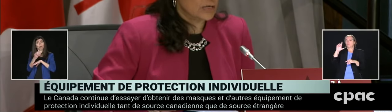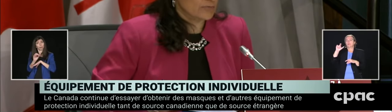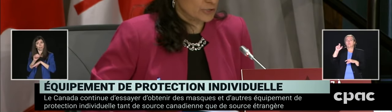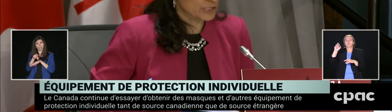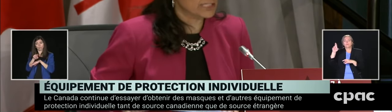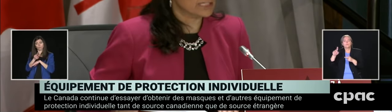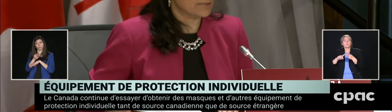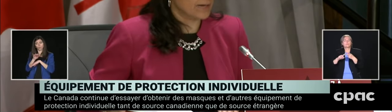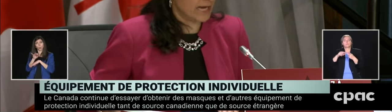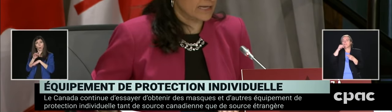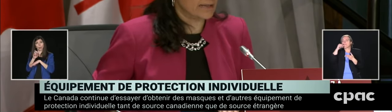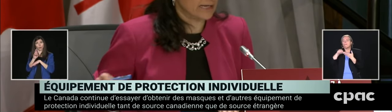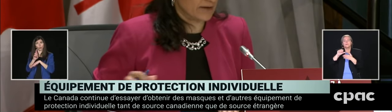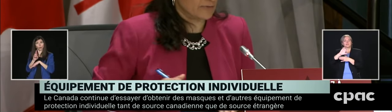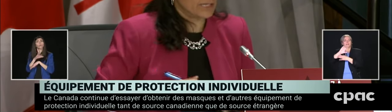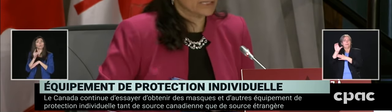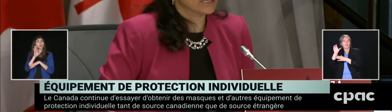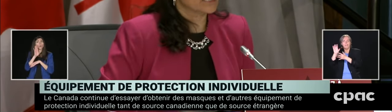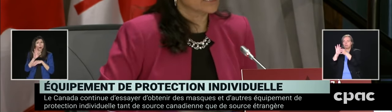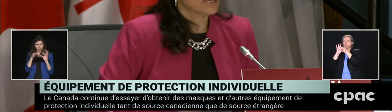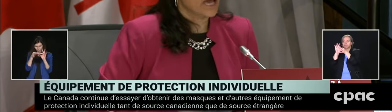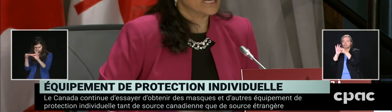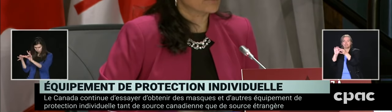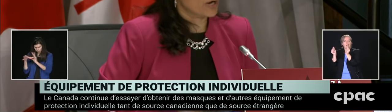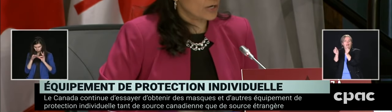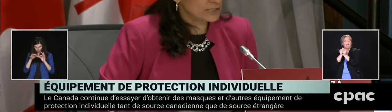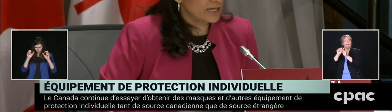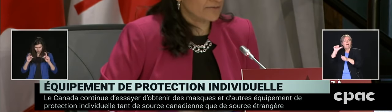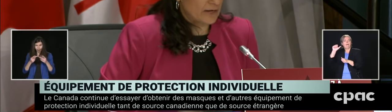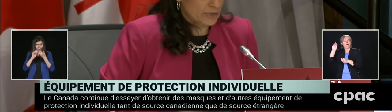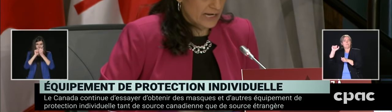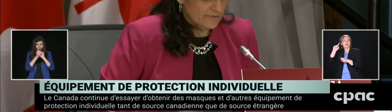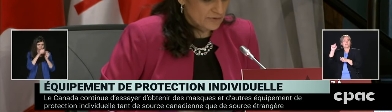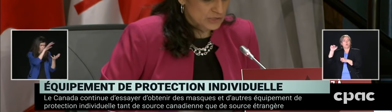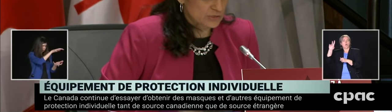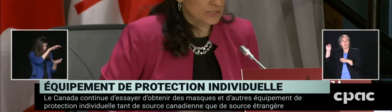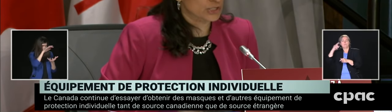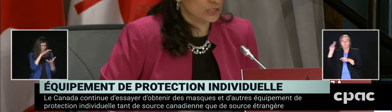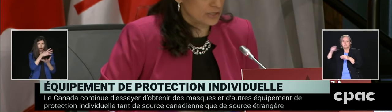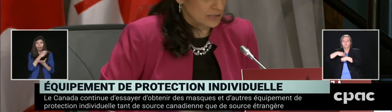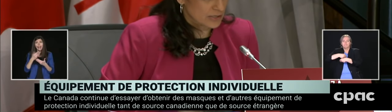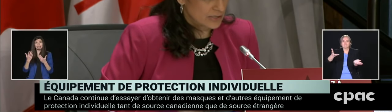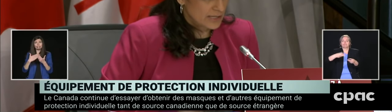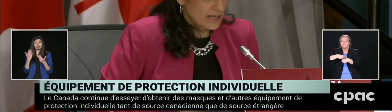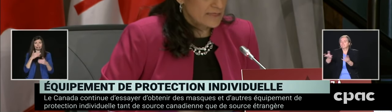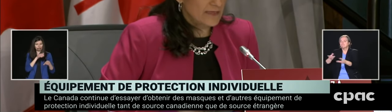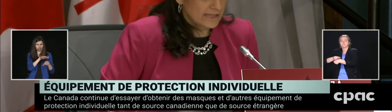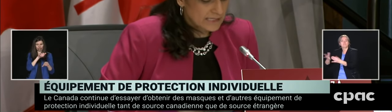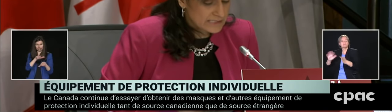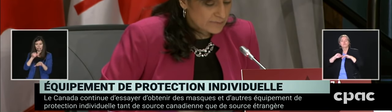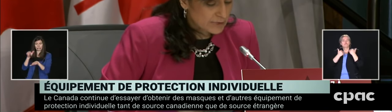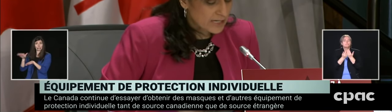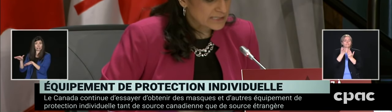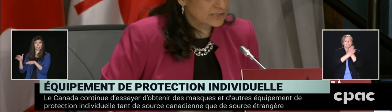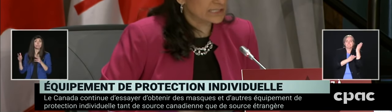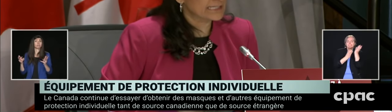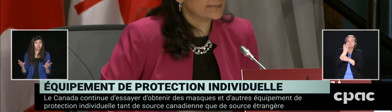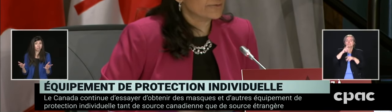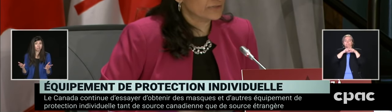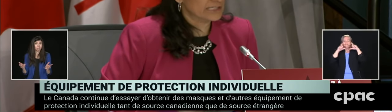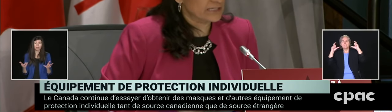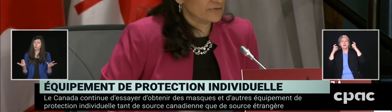supplies purchased by the government. As part of our efforts to ensure that these supplies